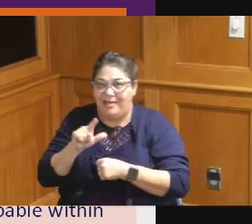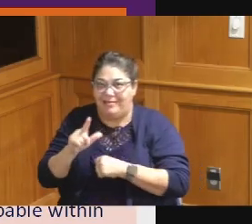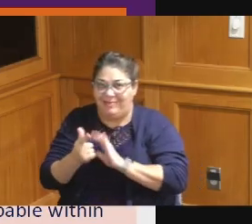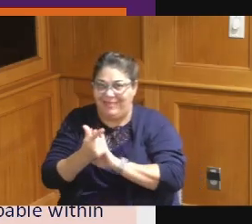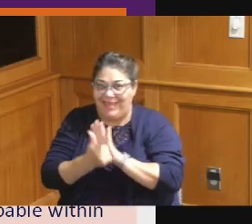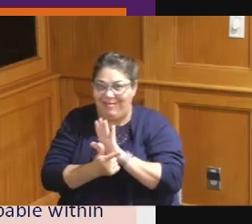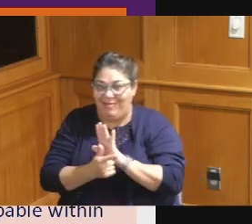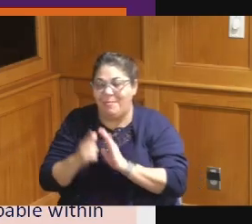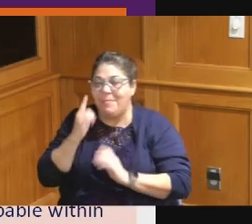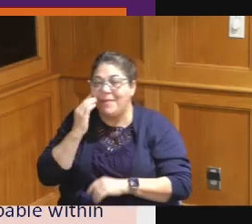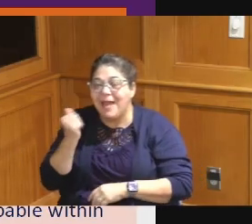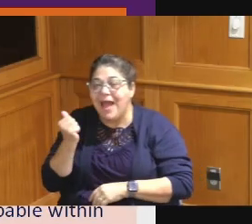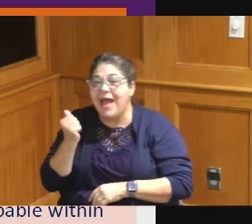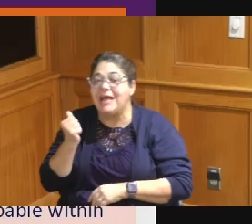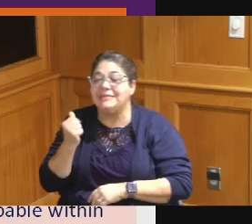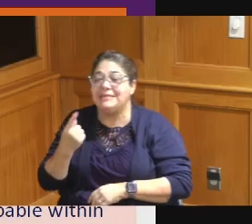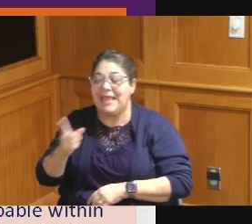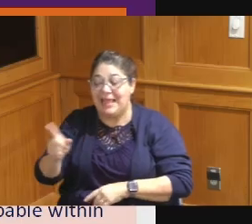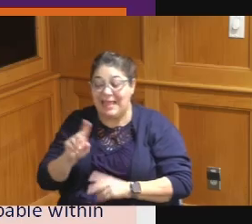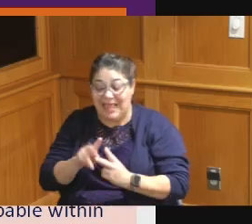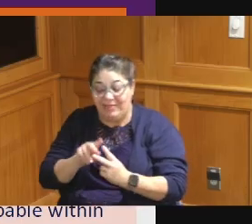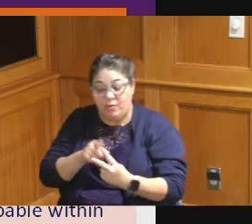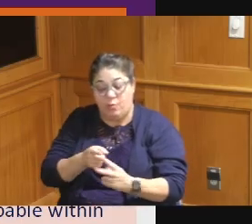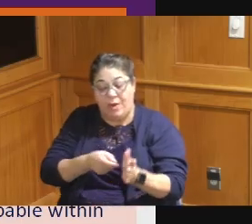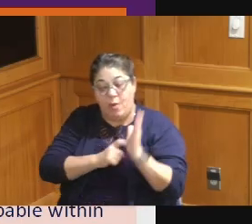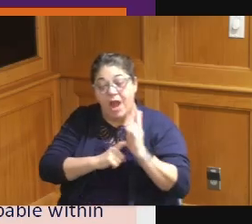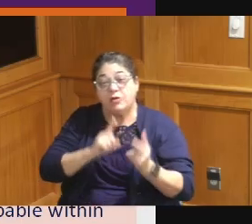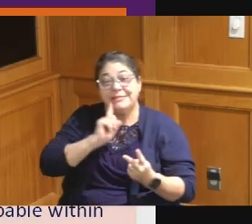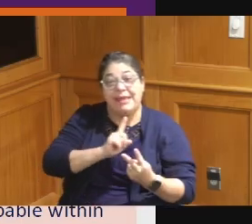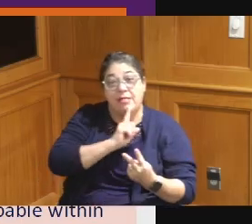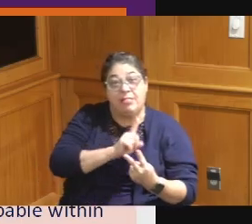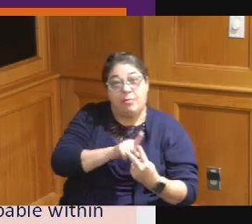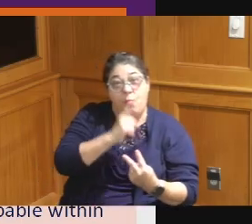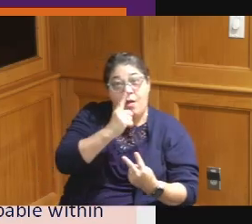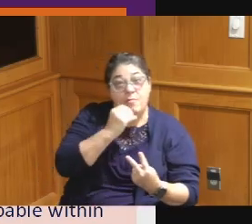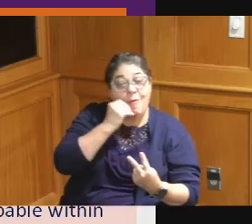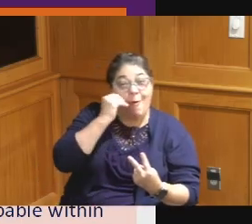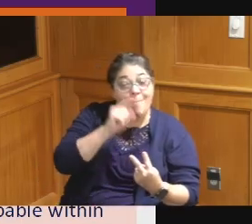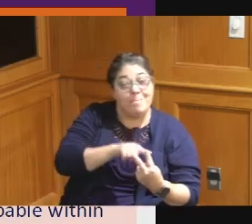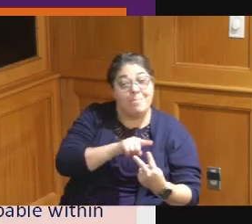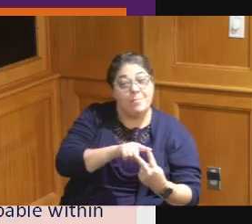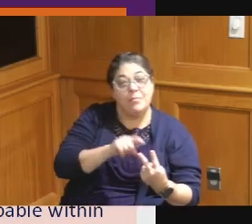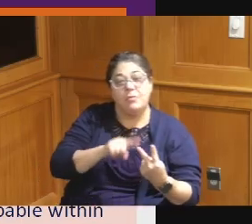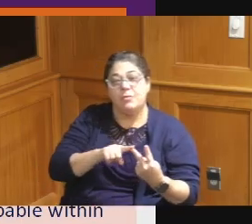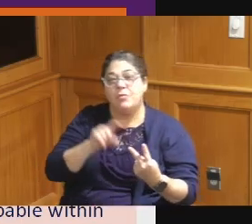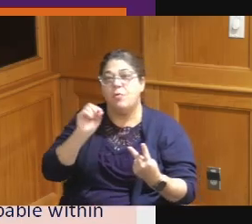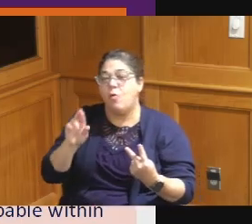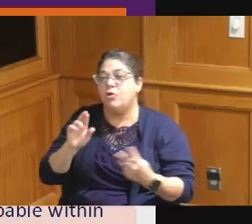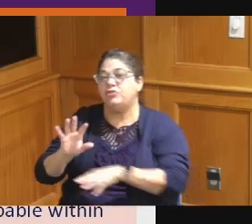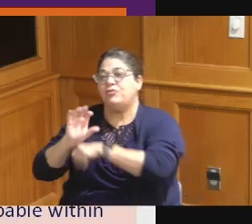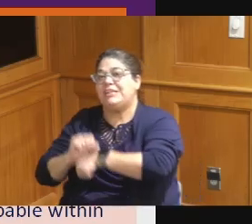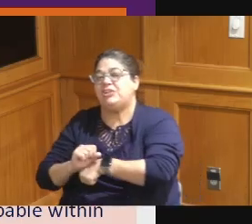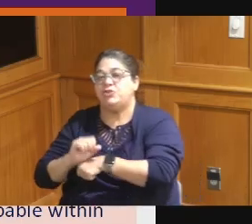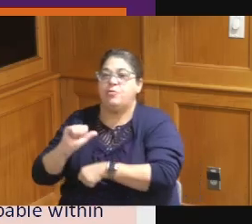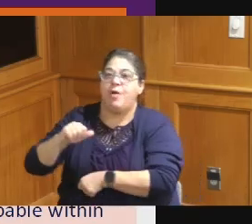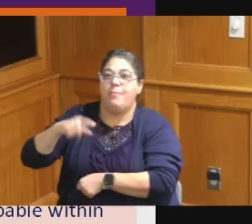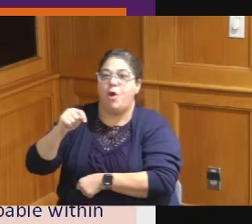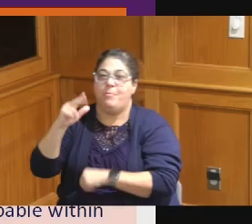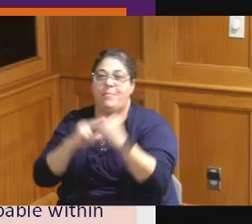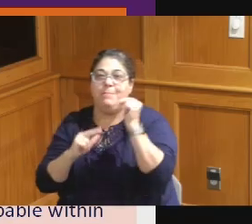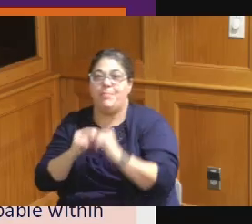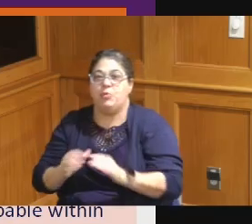because the zoning codes are built to have either a single family home on one piece of land or sort of traditional apartment building type situation. So